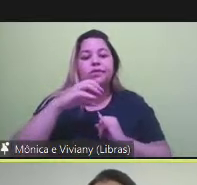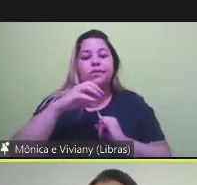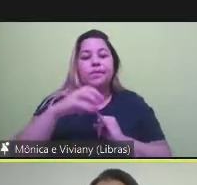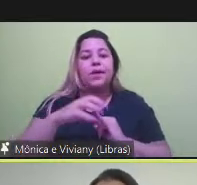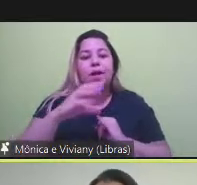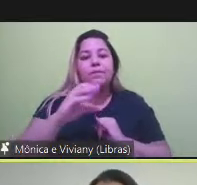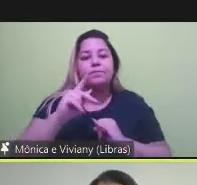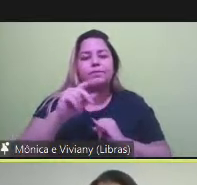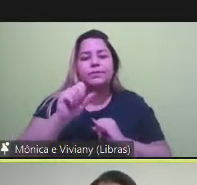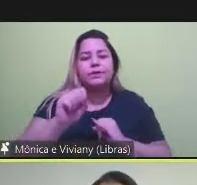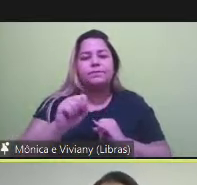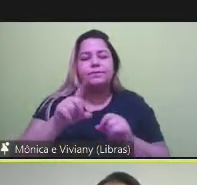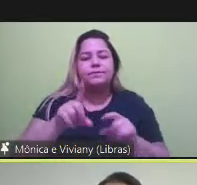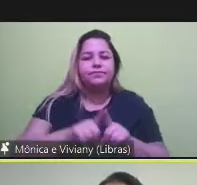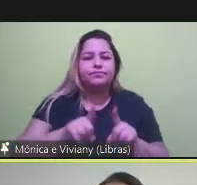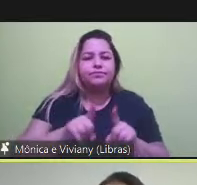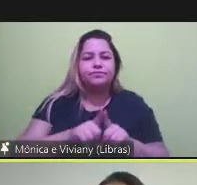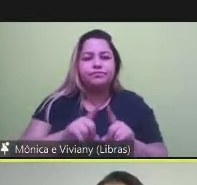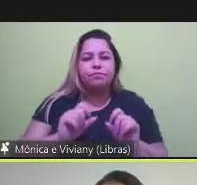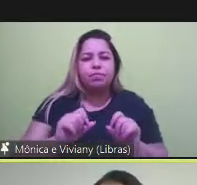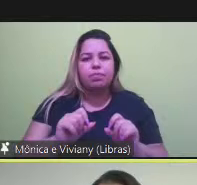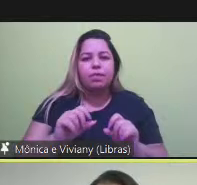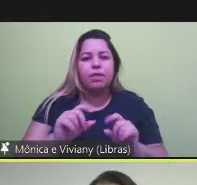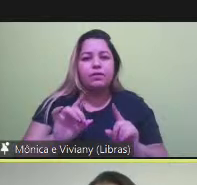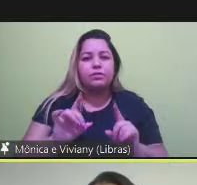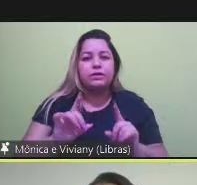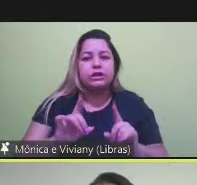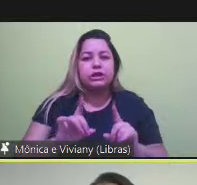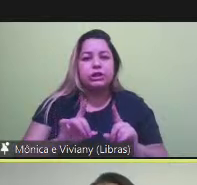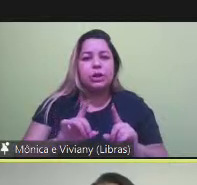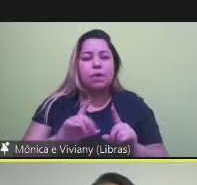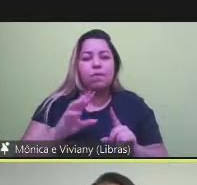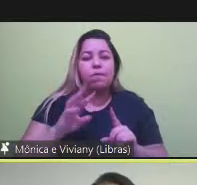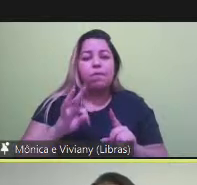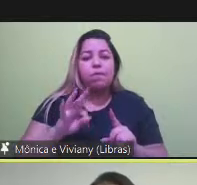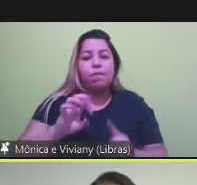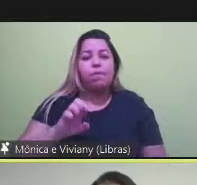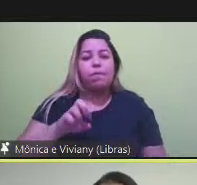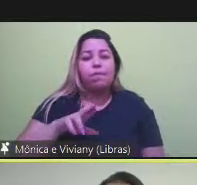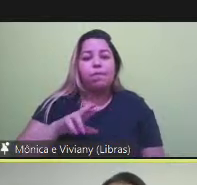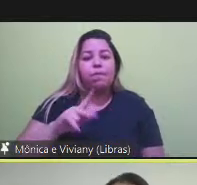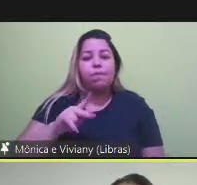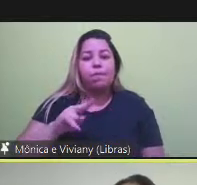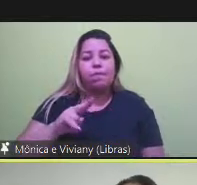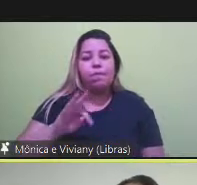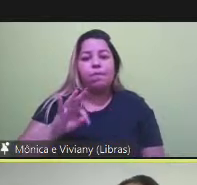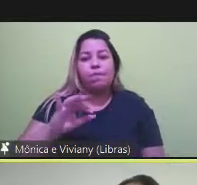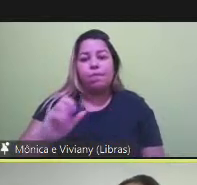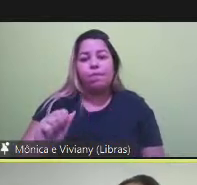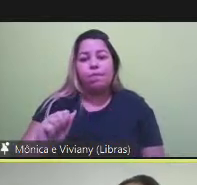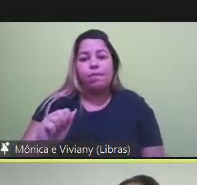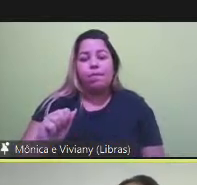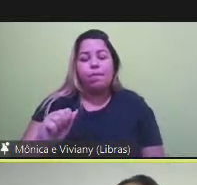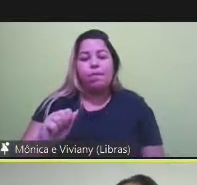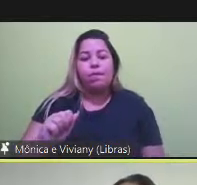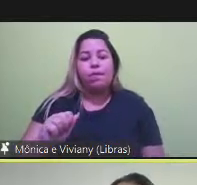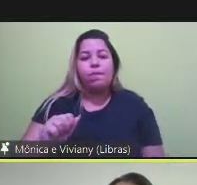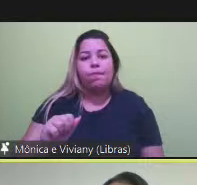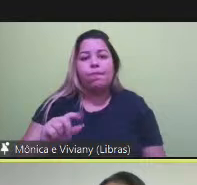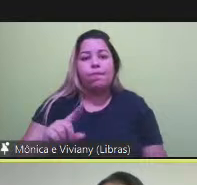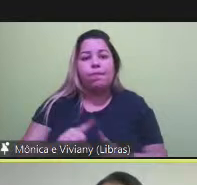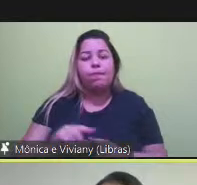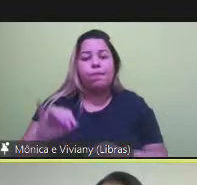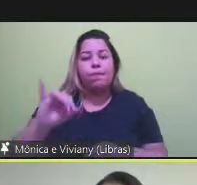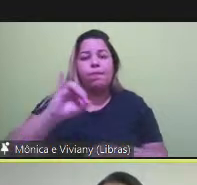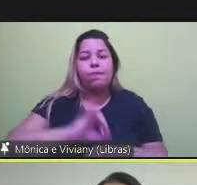SAMU, the service of specialized care, therapeutical assistance, specialized